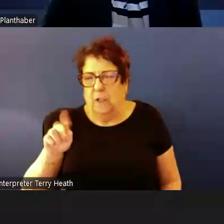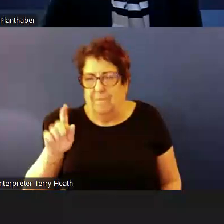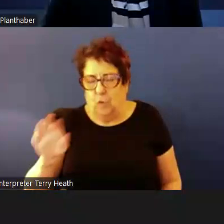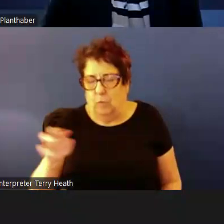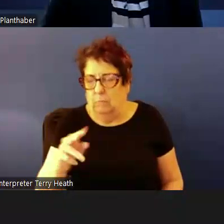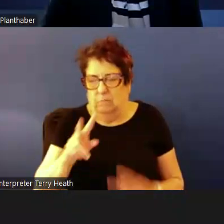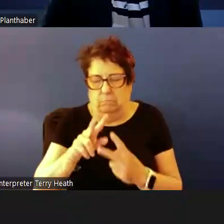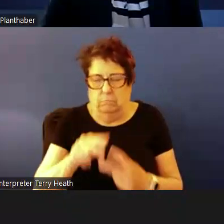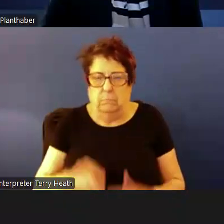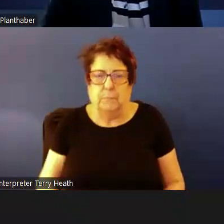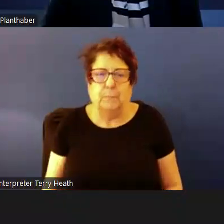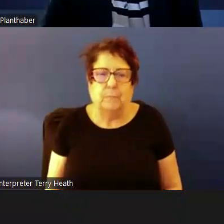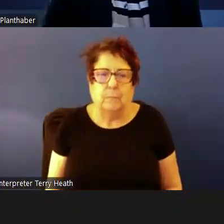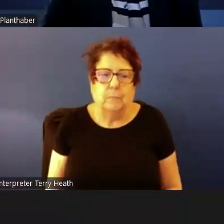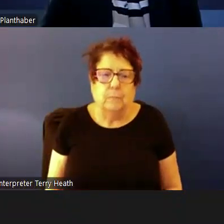about